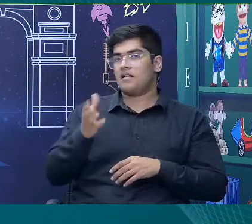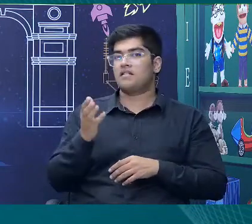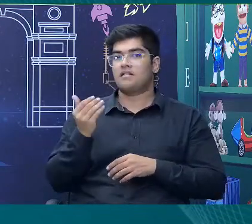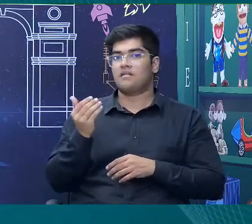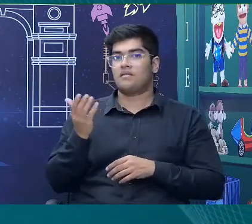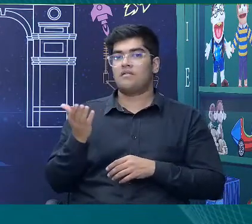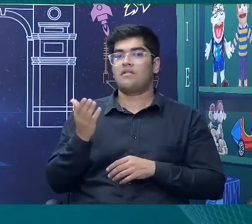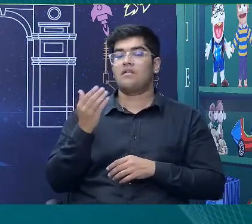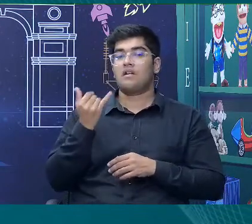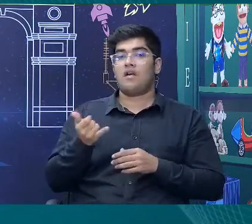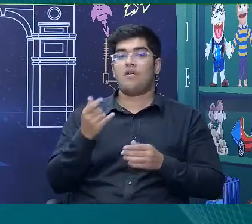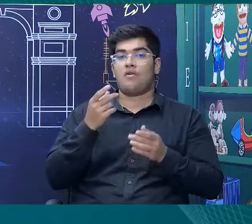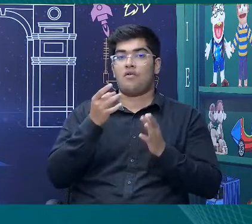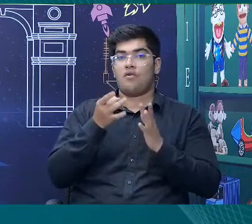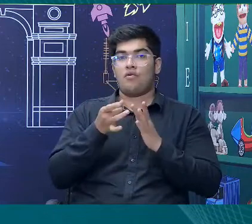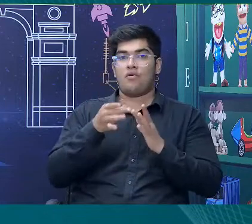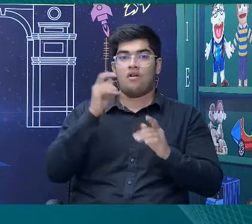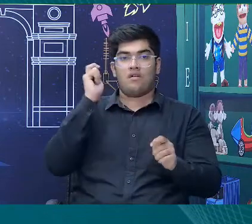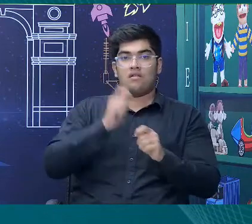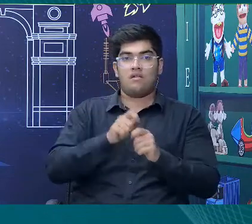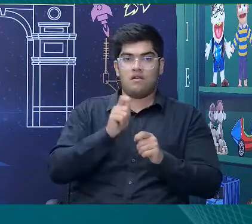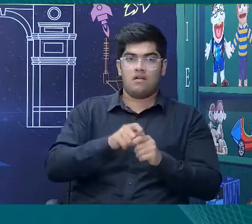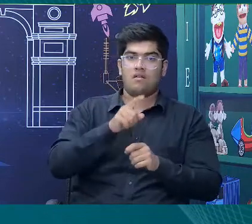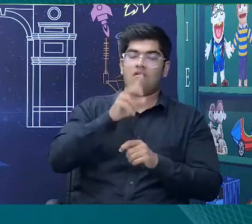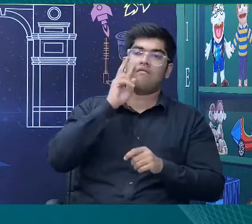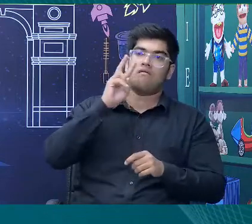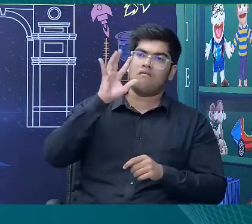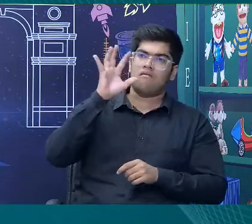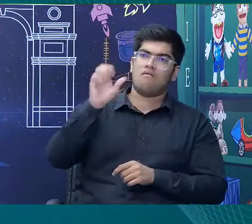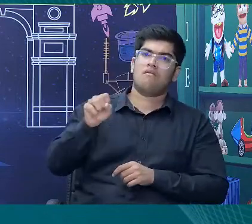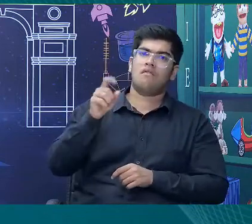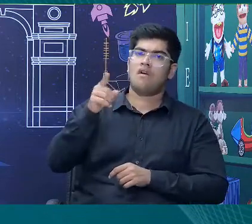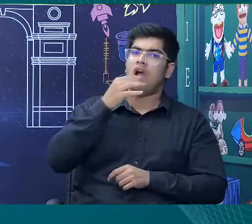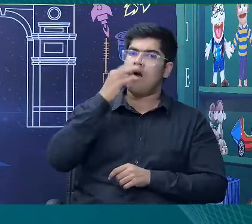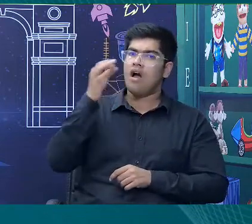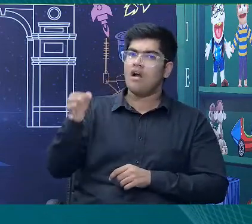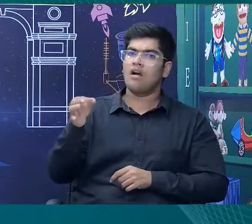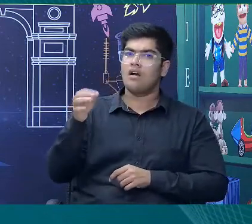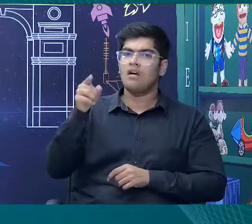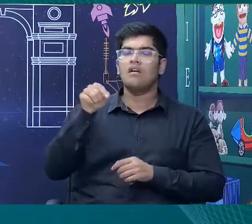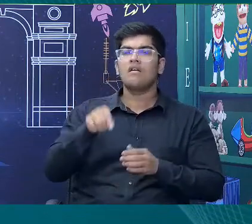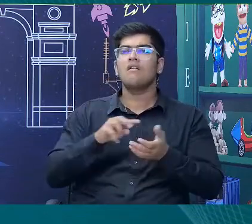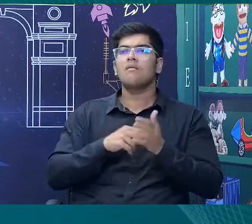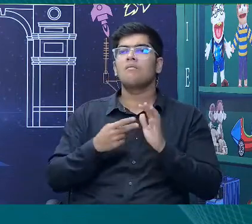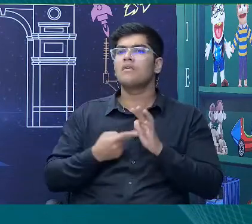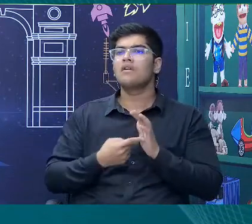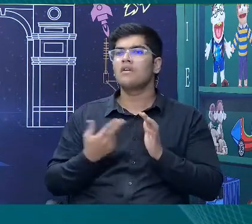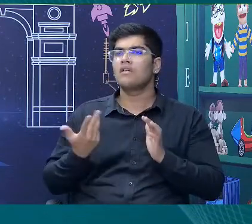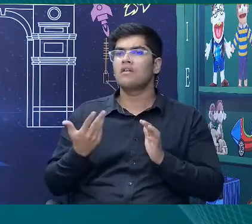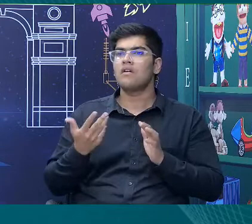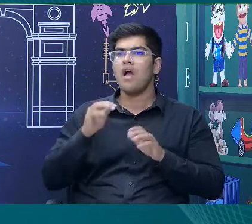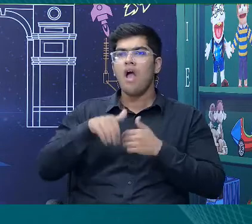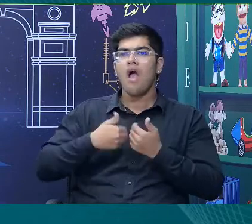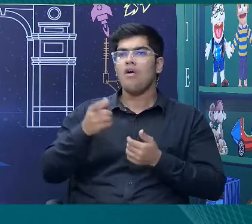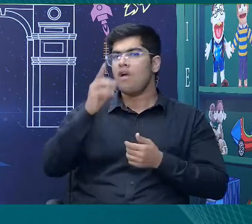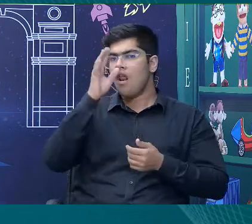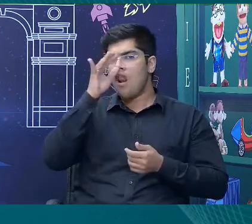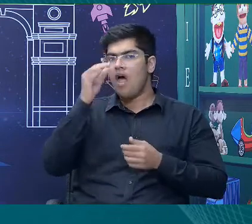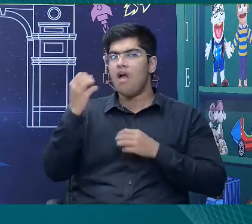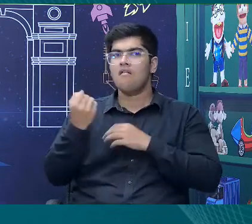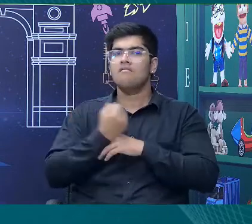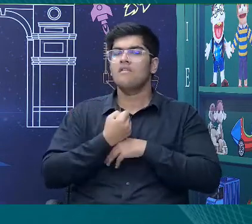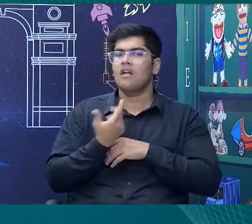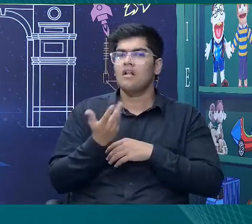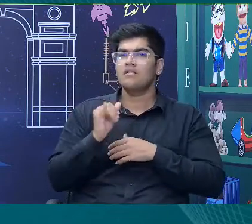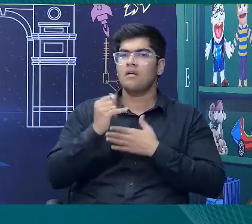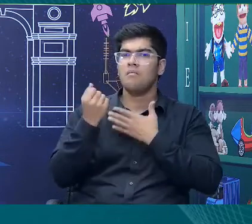the ironmaster recognizes him and he asks him, what is the meaning of this? How dare you cheat me, betray me,